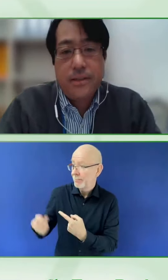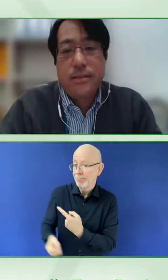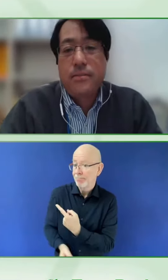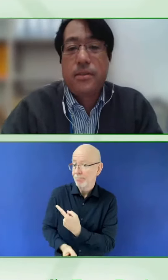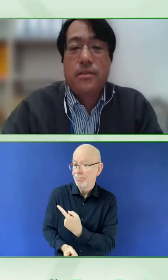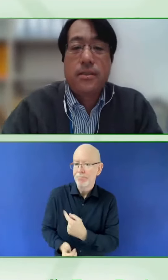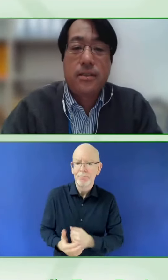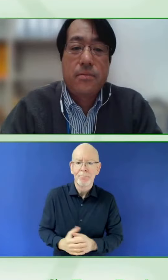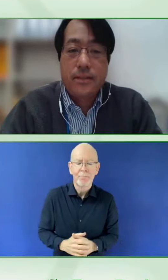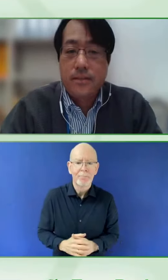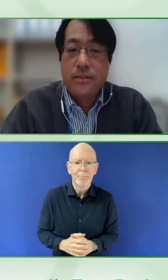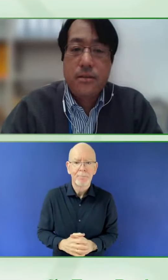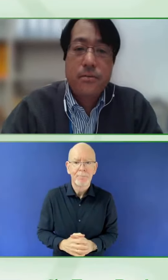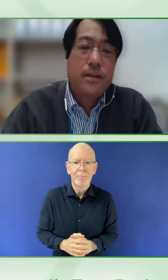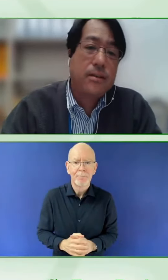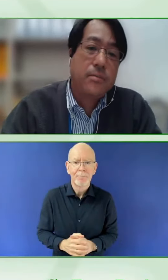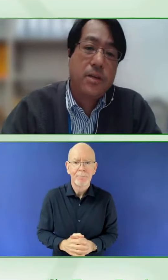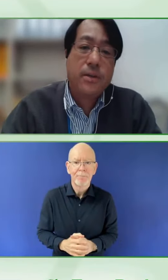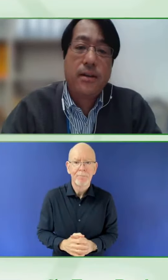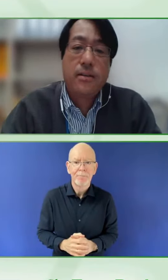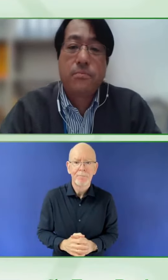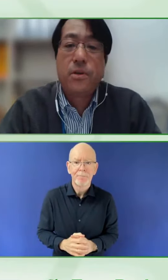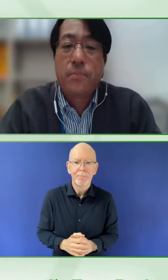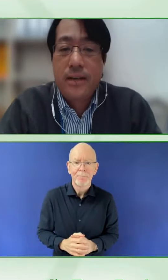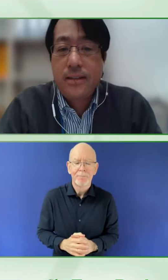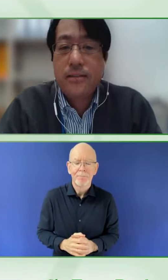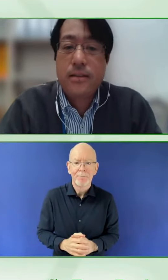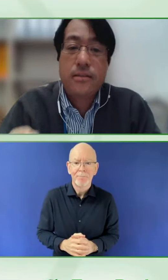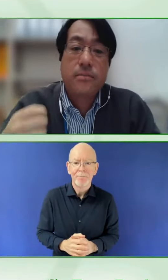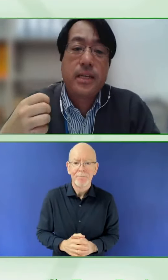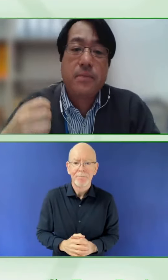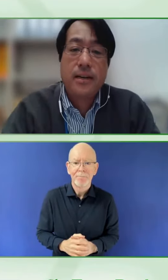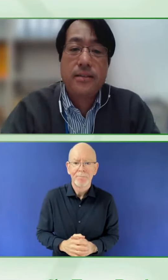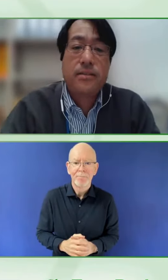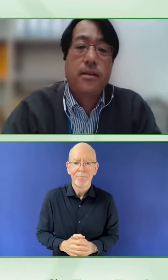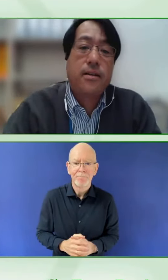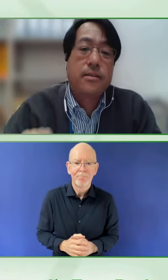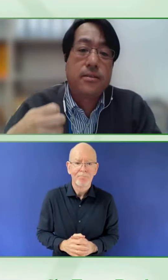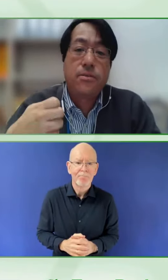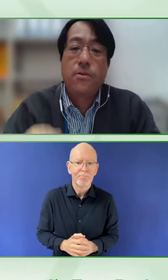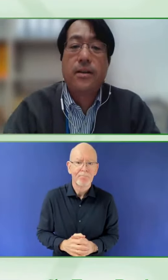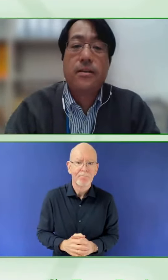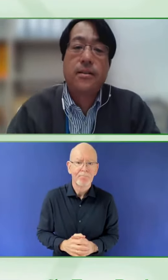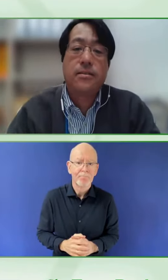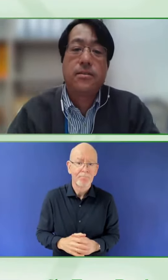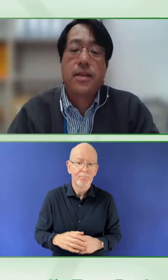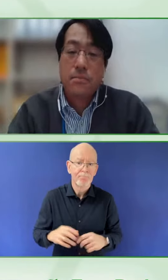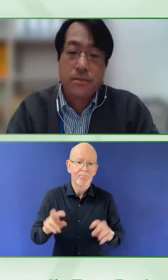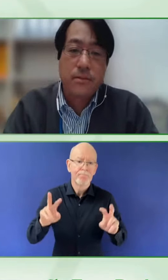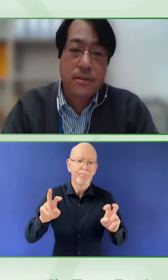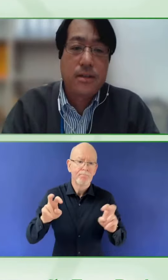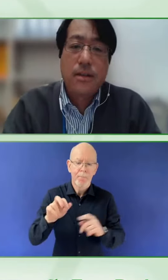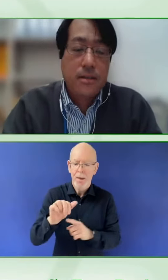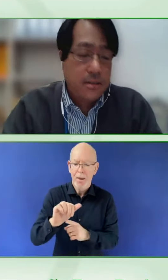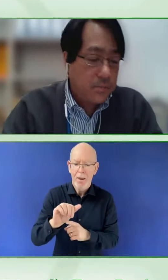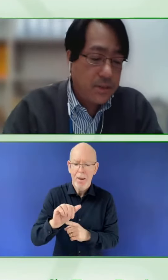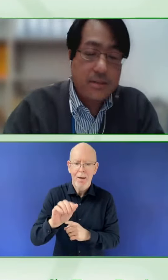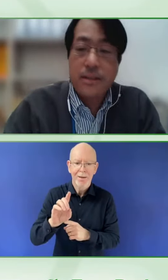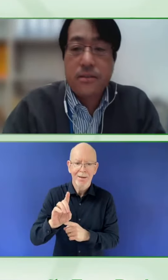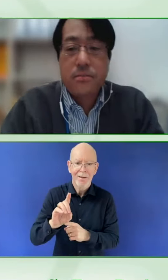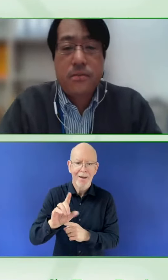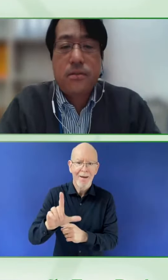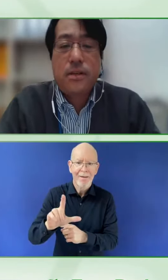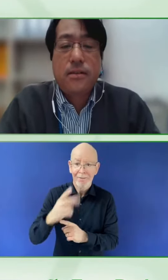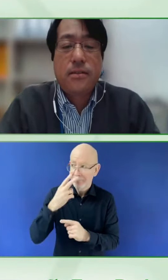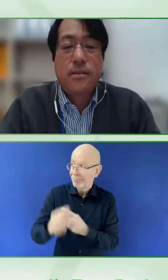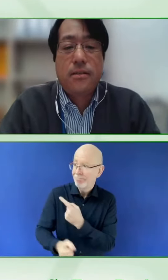users with limb disabilities. We are developing and providing assistive device under the slogan, "It's not taboo." So please,